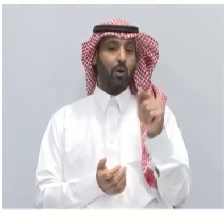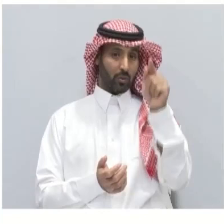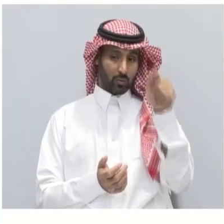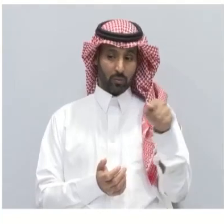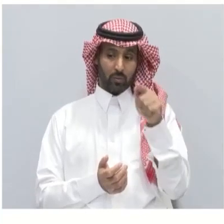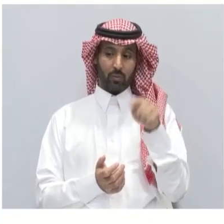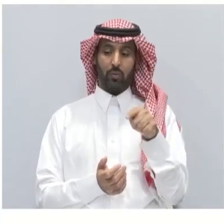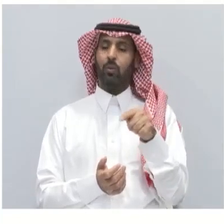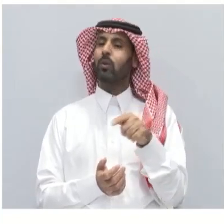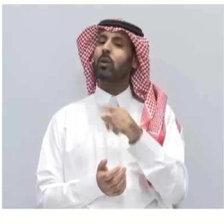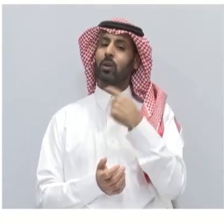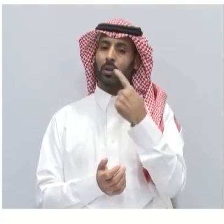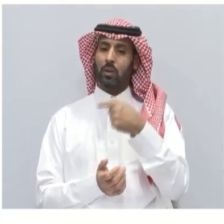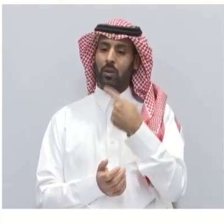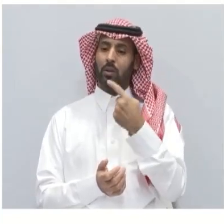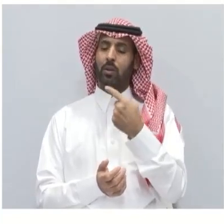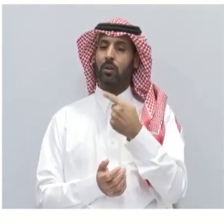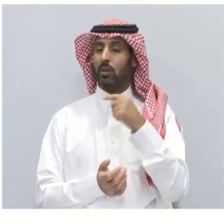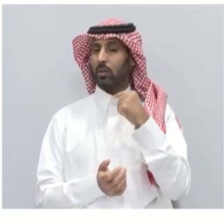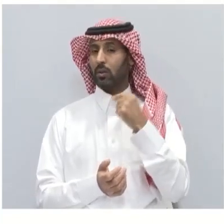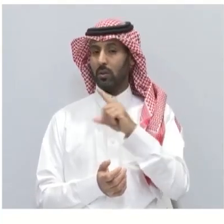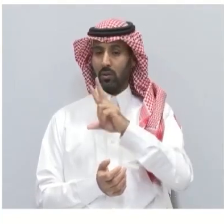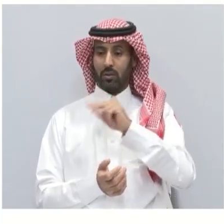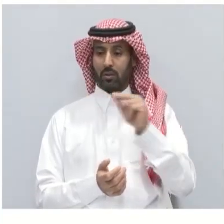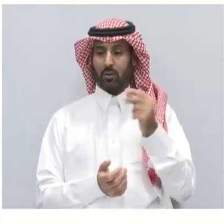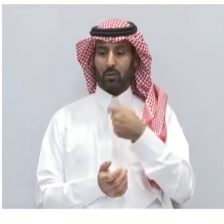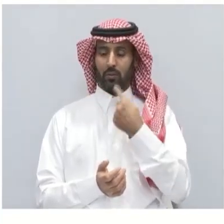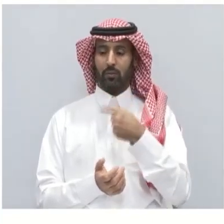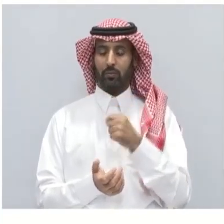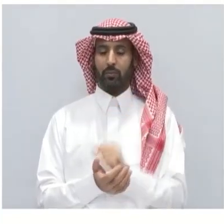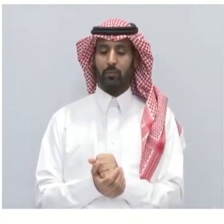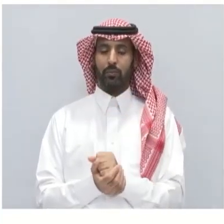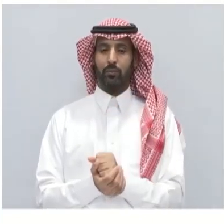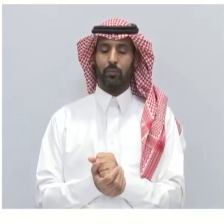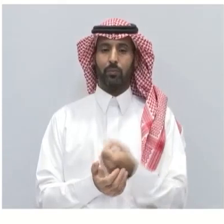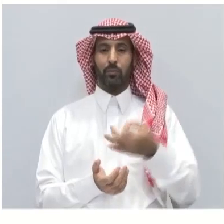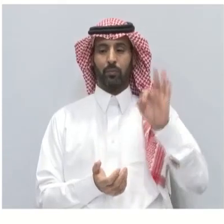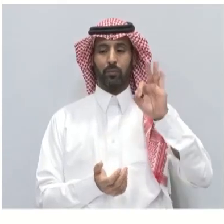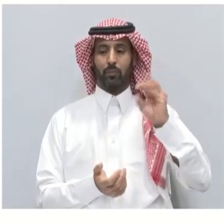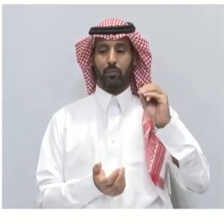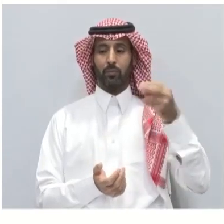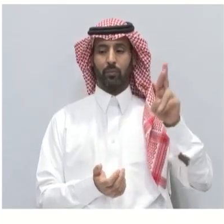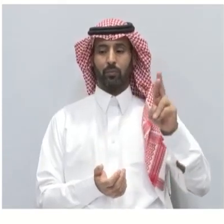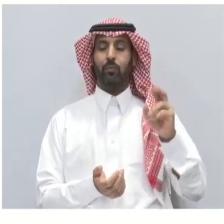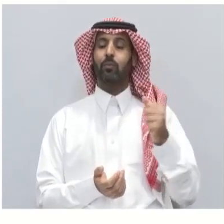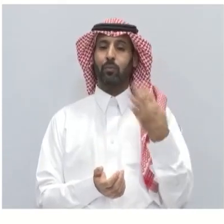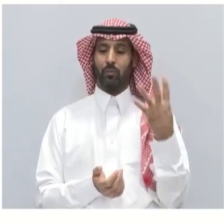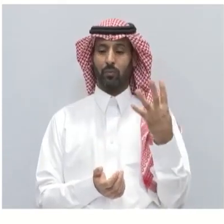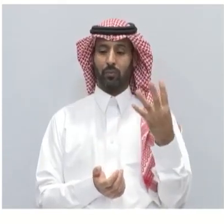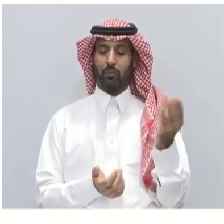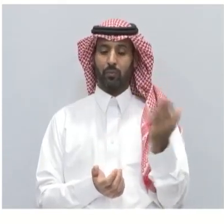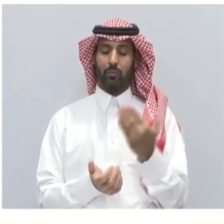same pronunciation. For, the word for is the number four. Same thing goes with the word you. It's the